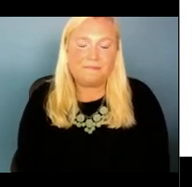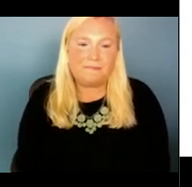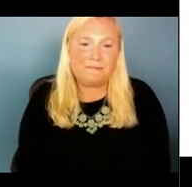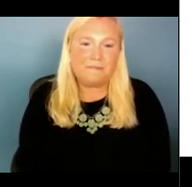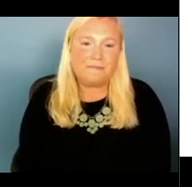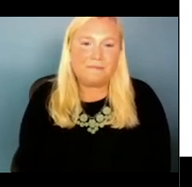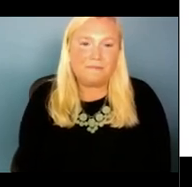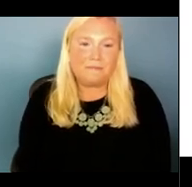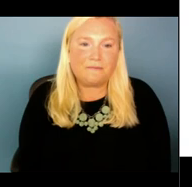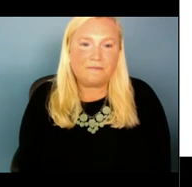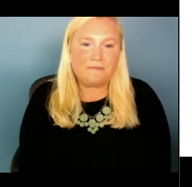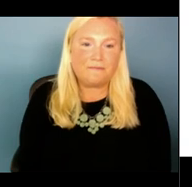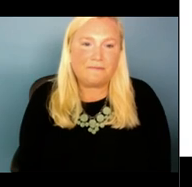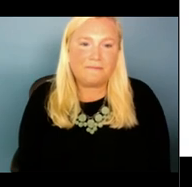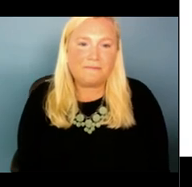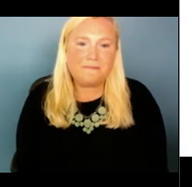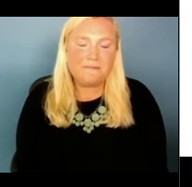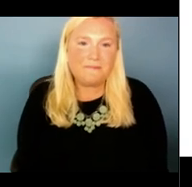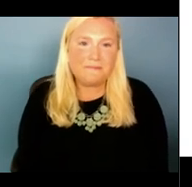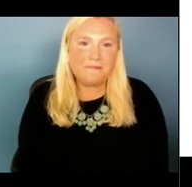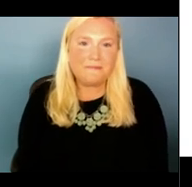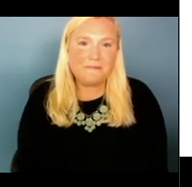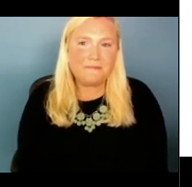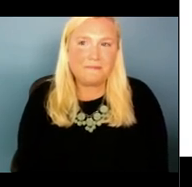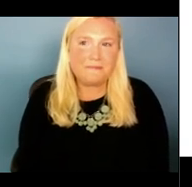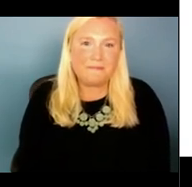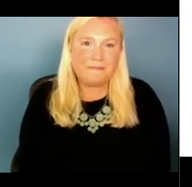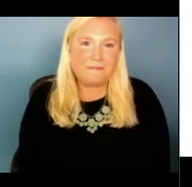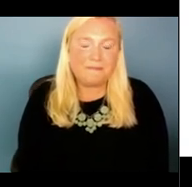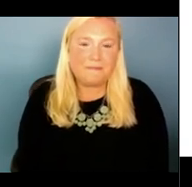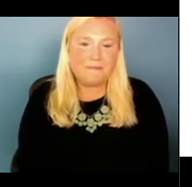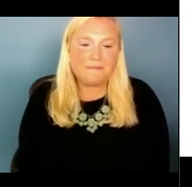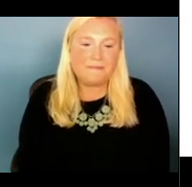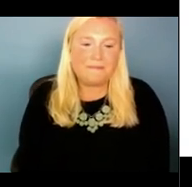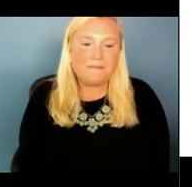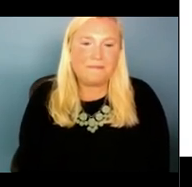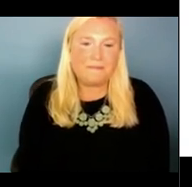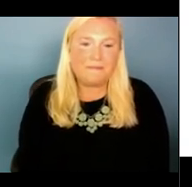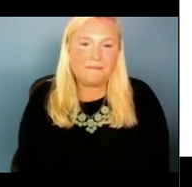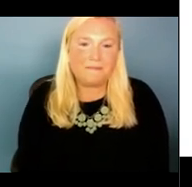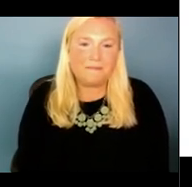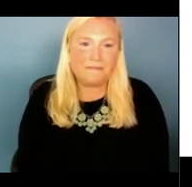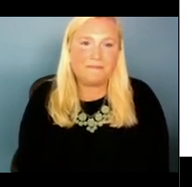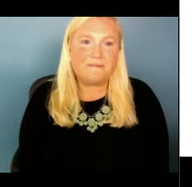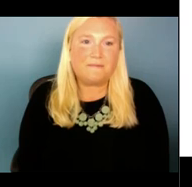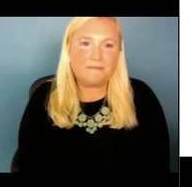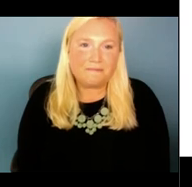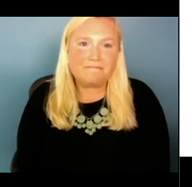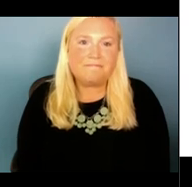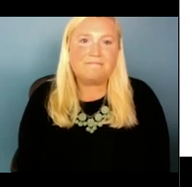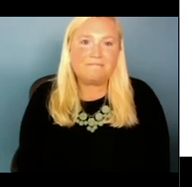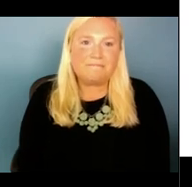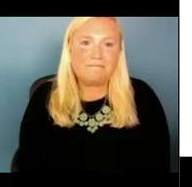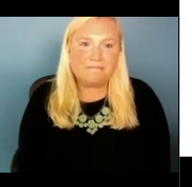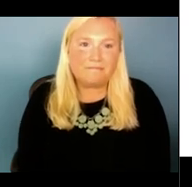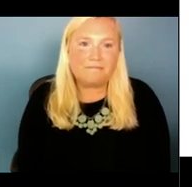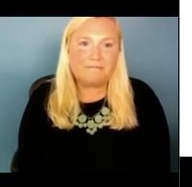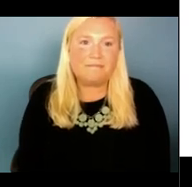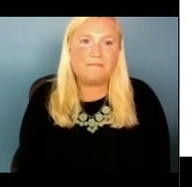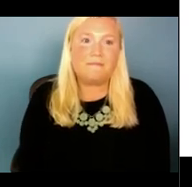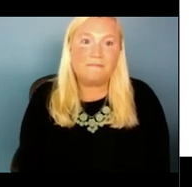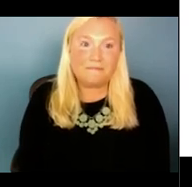is from Marta. And the question is, if a child is unaware of their stuttering, how do you go ahead and address it? And this is